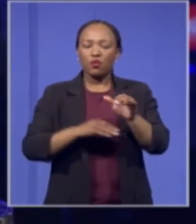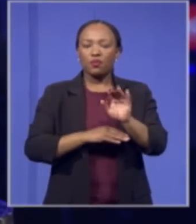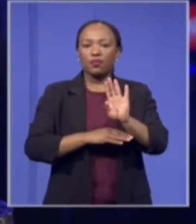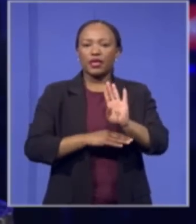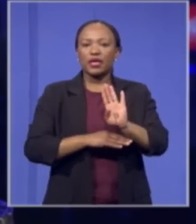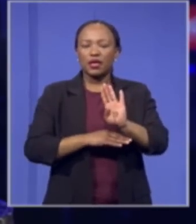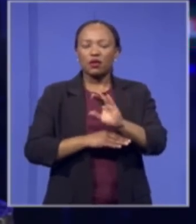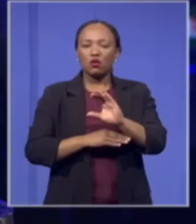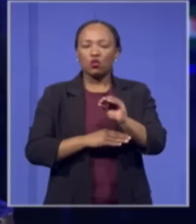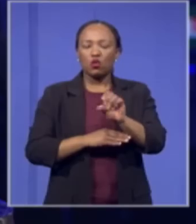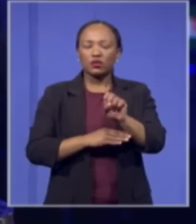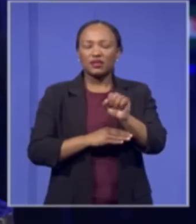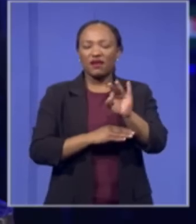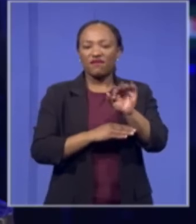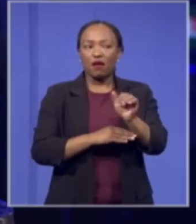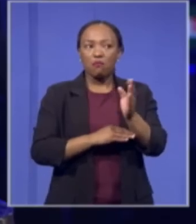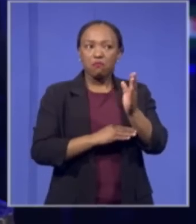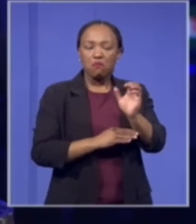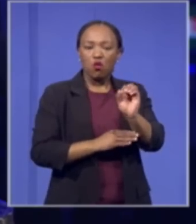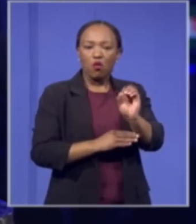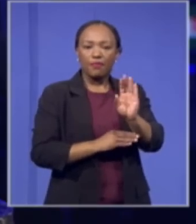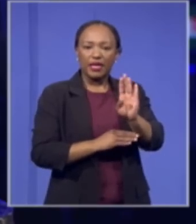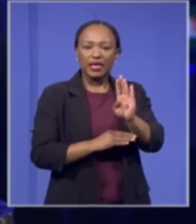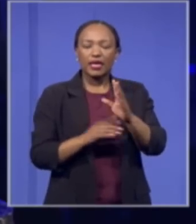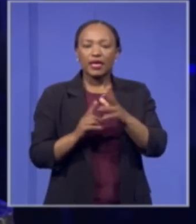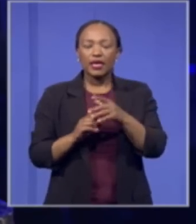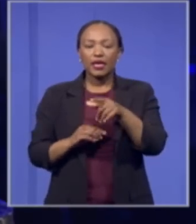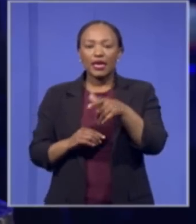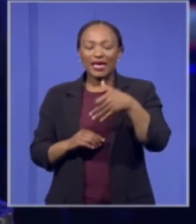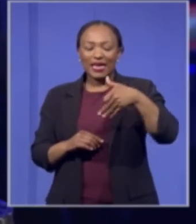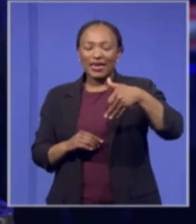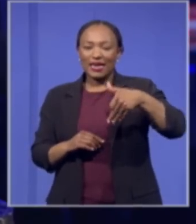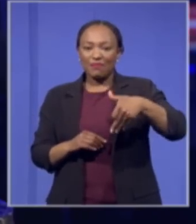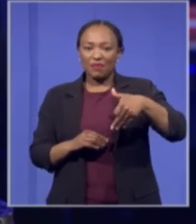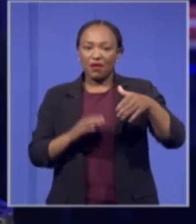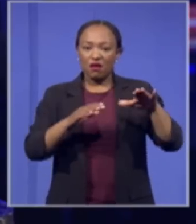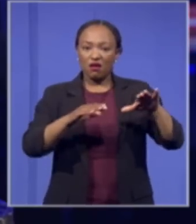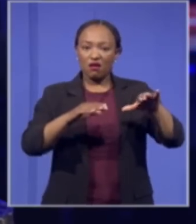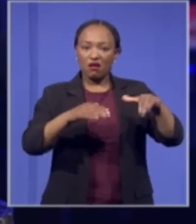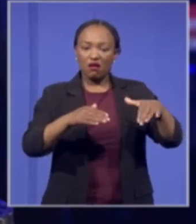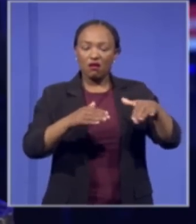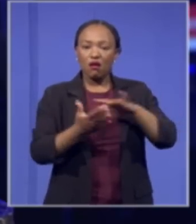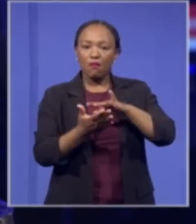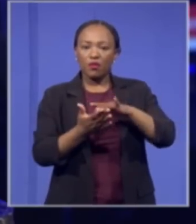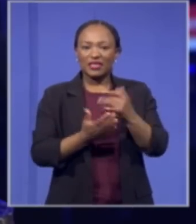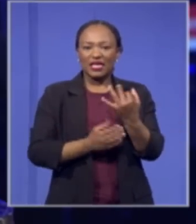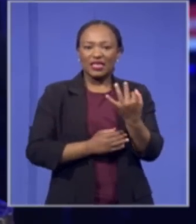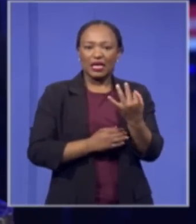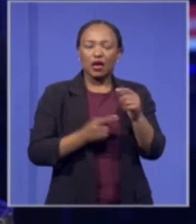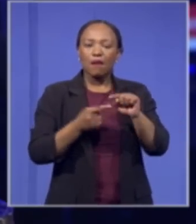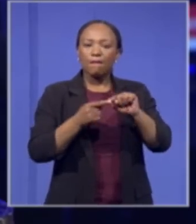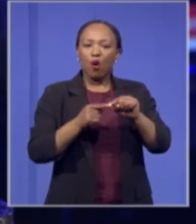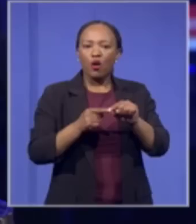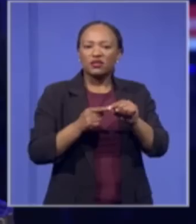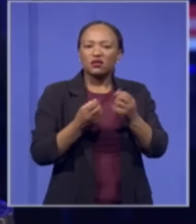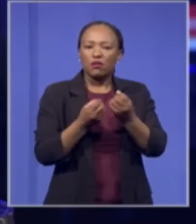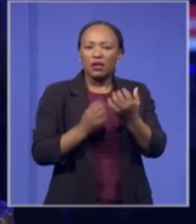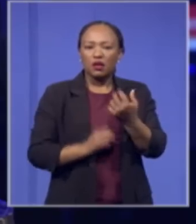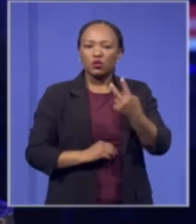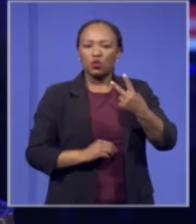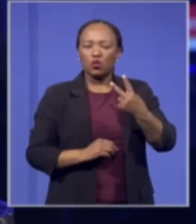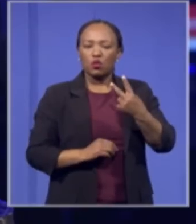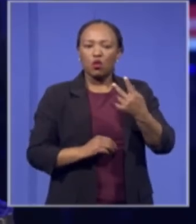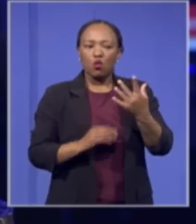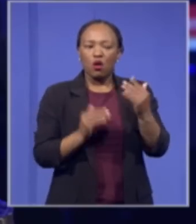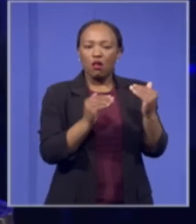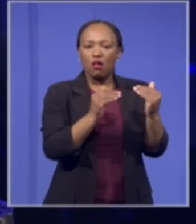tsa Khosafa Bloemfontein. Namibia e ntse e dutse boemong ba boraro ka dintlha tse pedi ka mora ho bapala ka